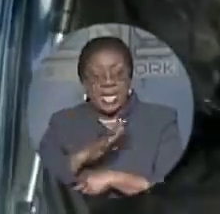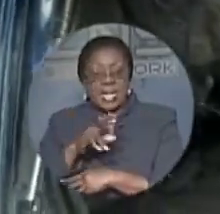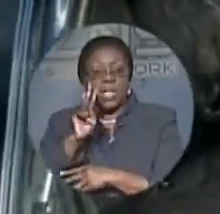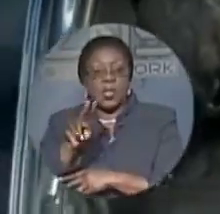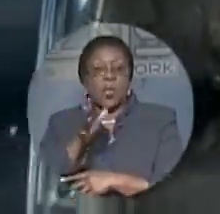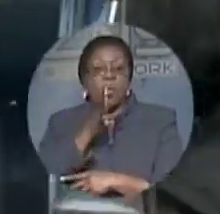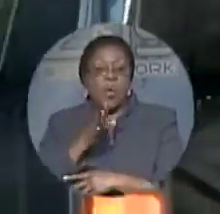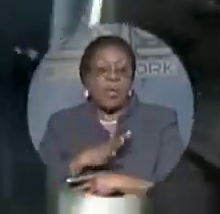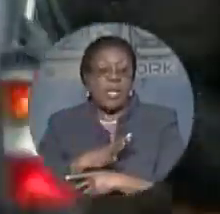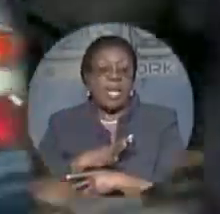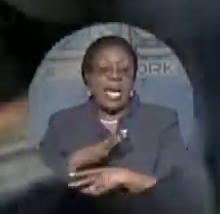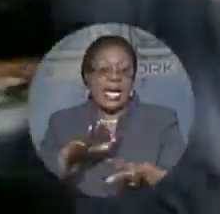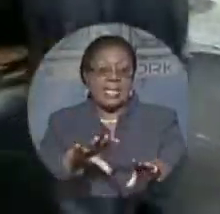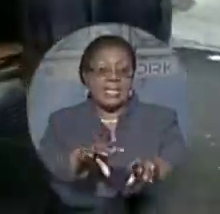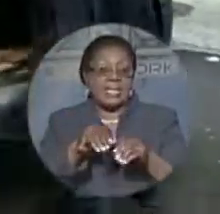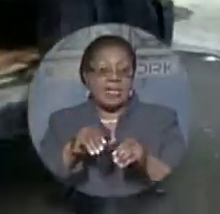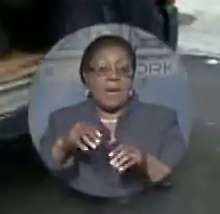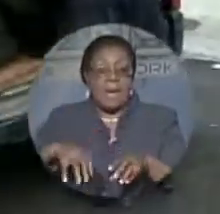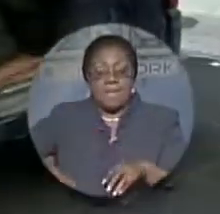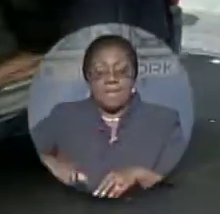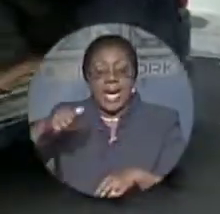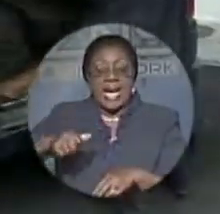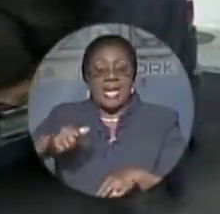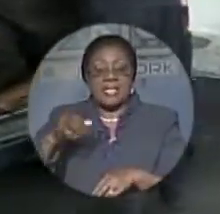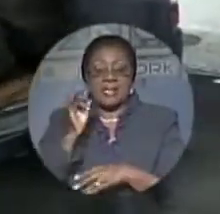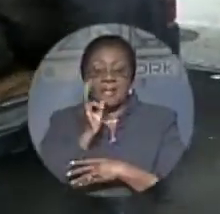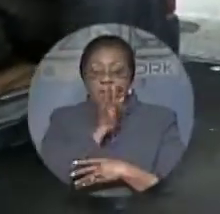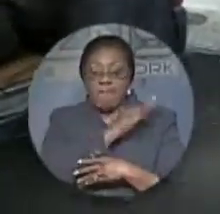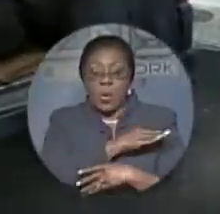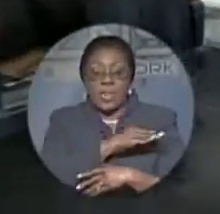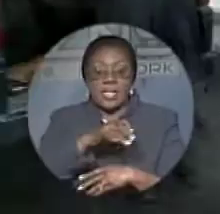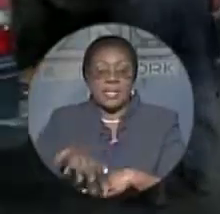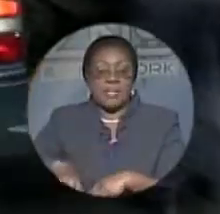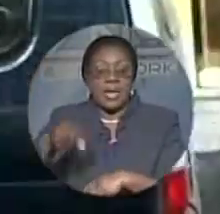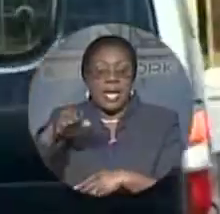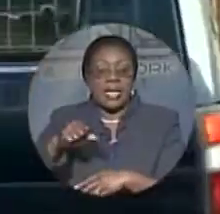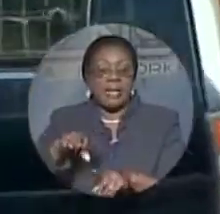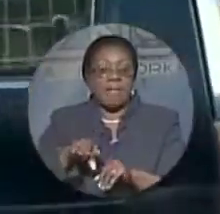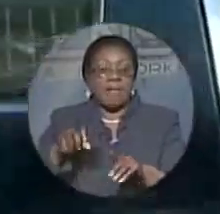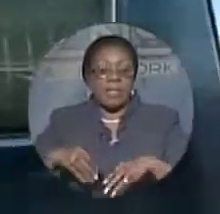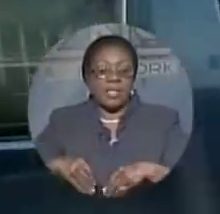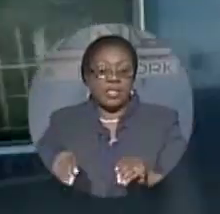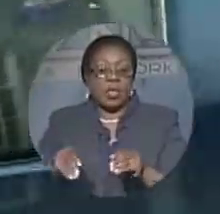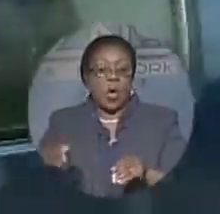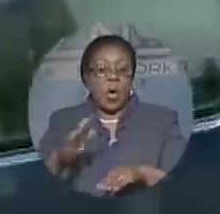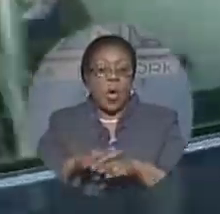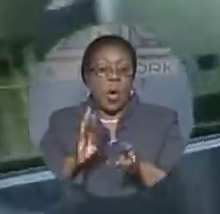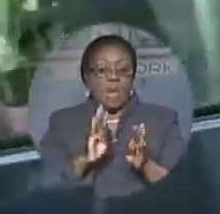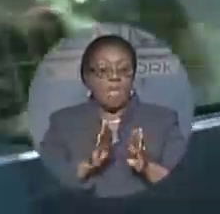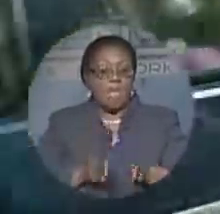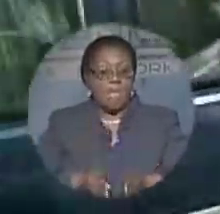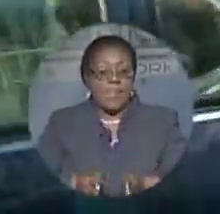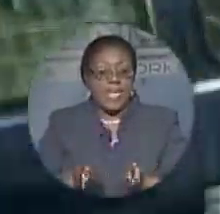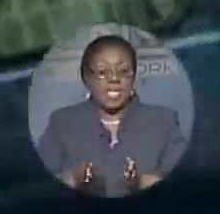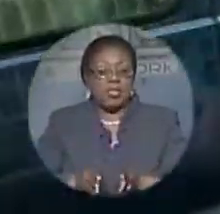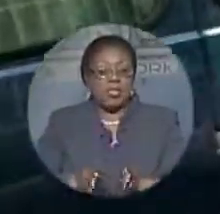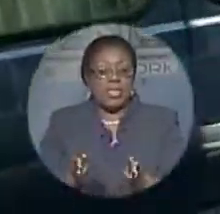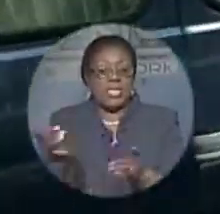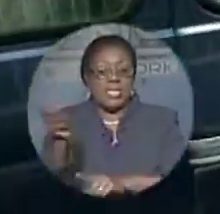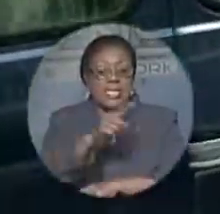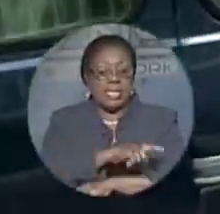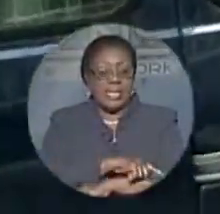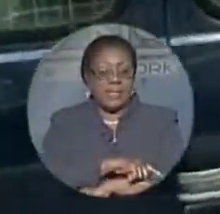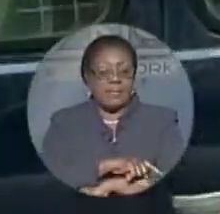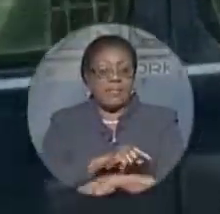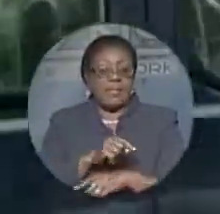from the Market Street establishment today. ZNS News cameras were rolling as police loaded bags of what appeared to be counterfeit designer bags